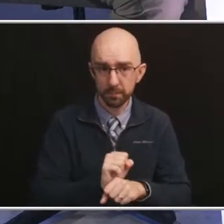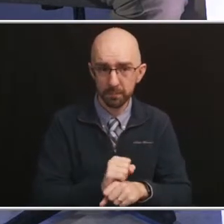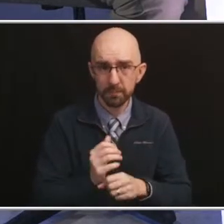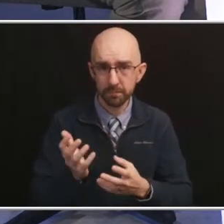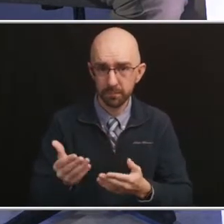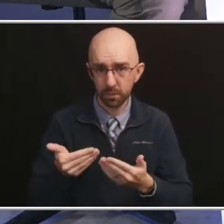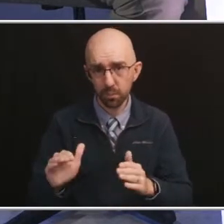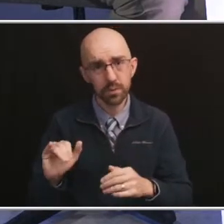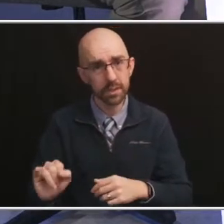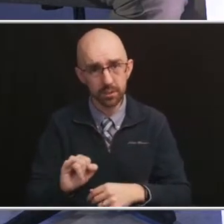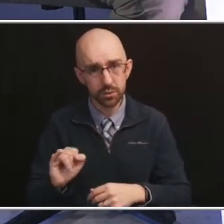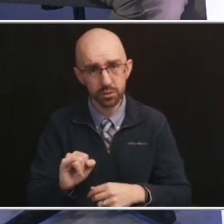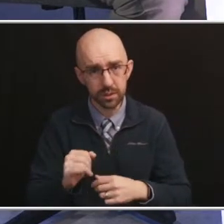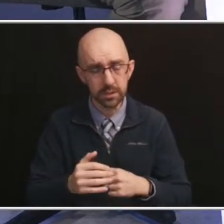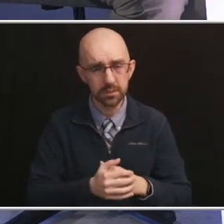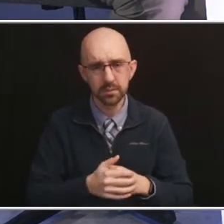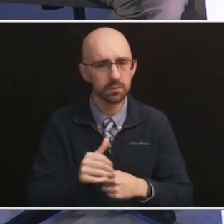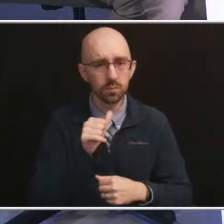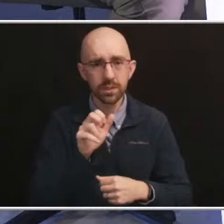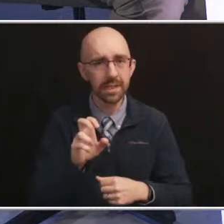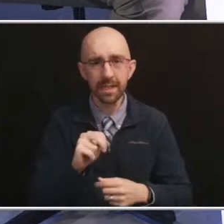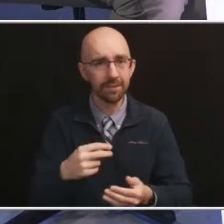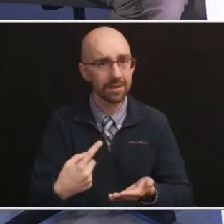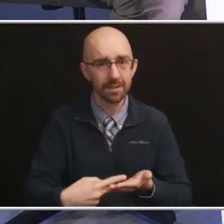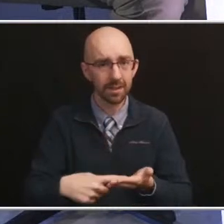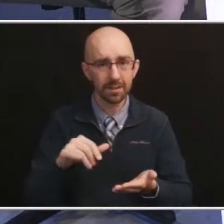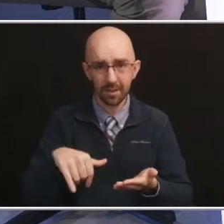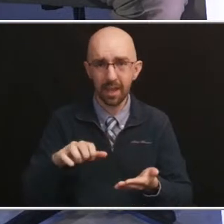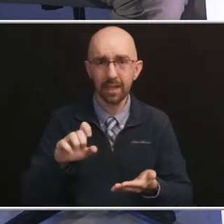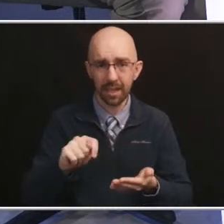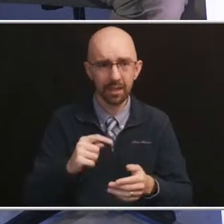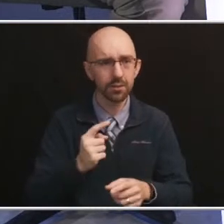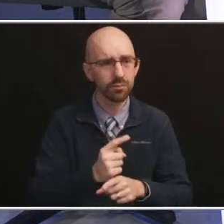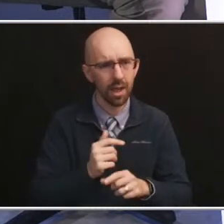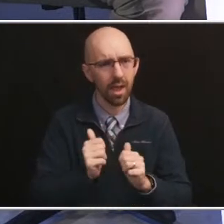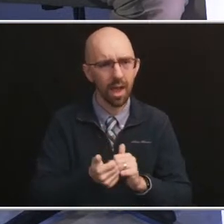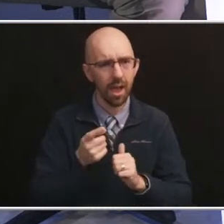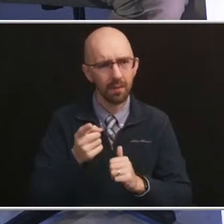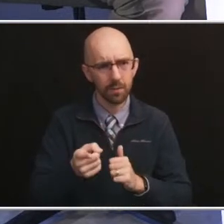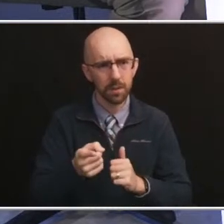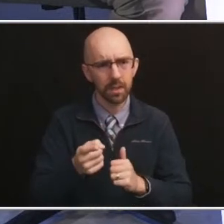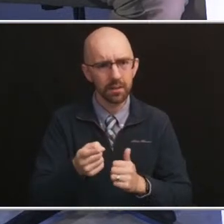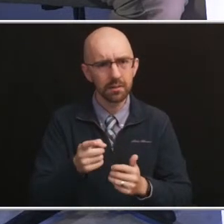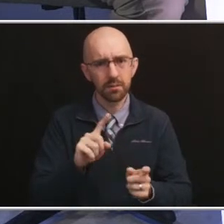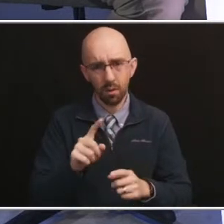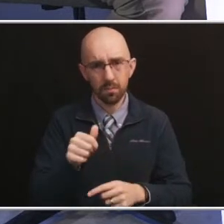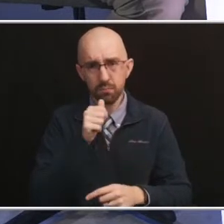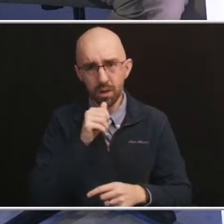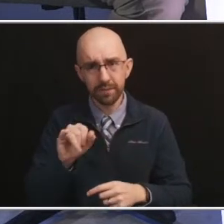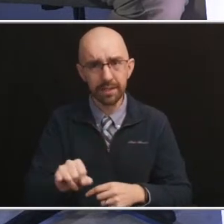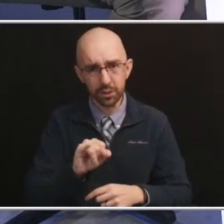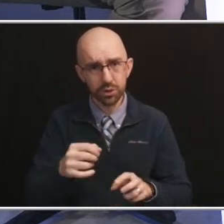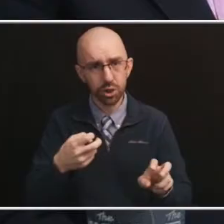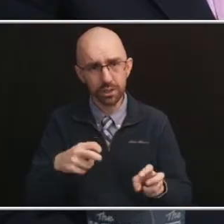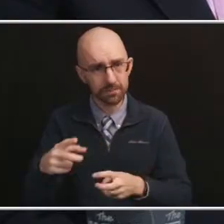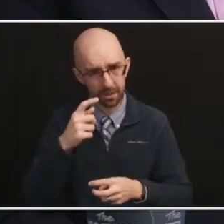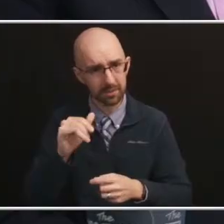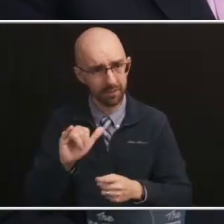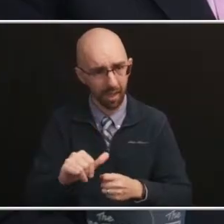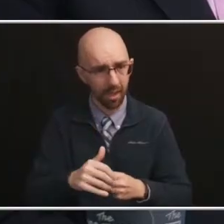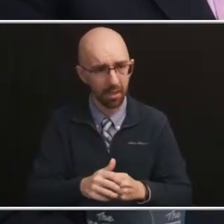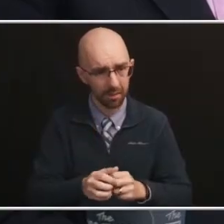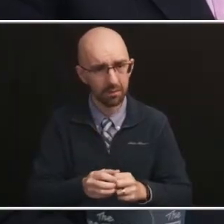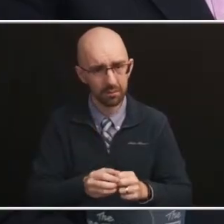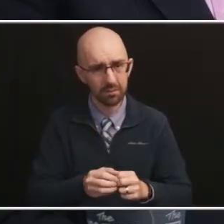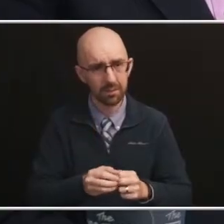Right. We didn't even touch on that yet. That's right. So how have you been, you've gone to private insurance because of that and getting trouble with